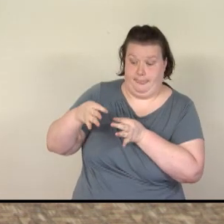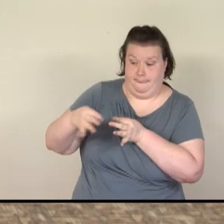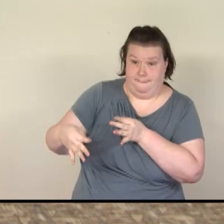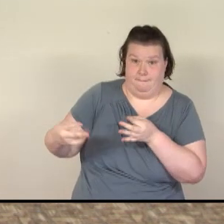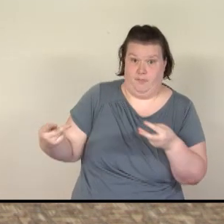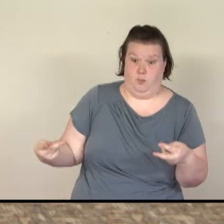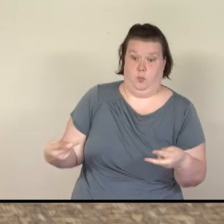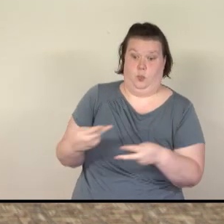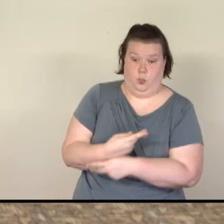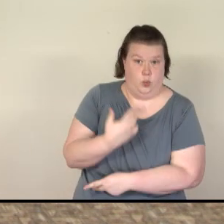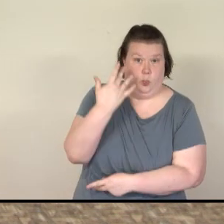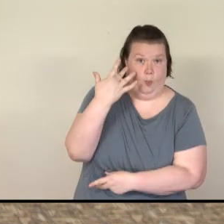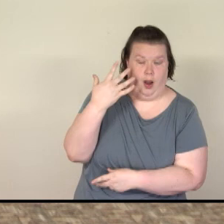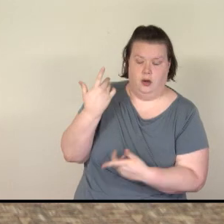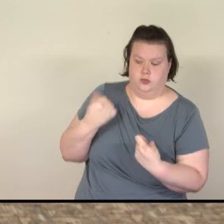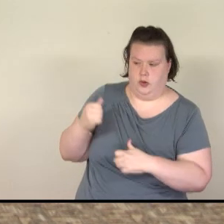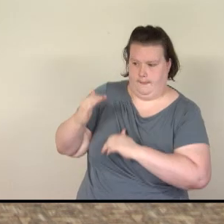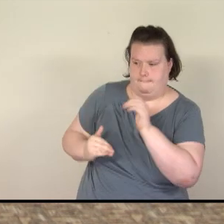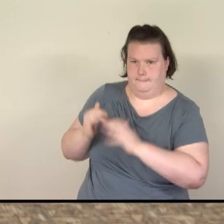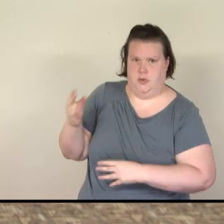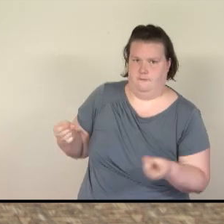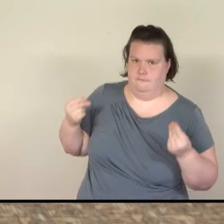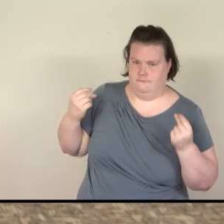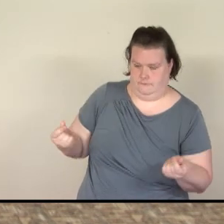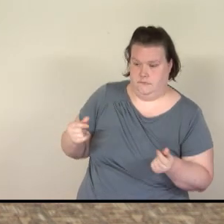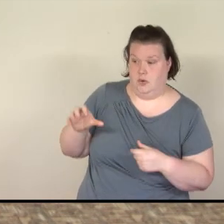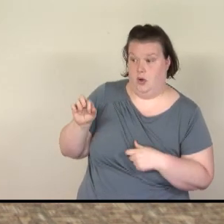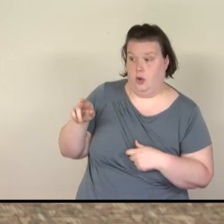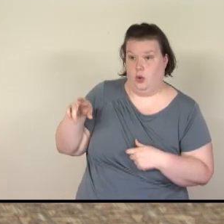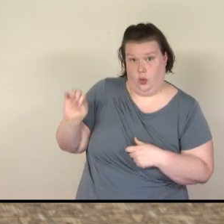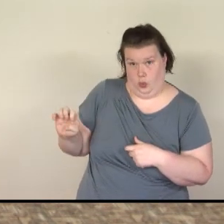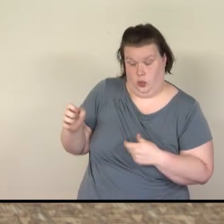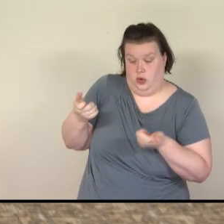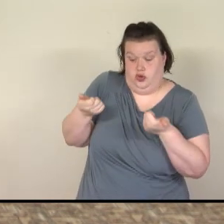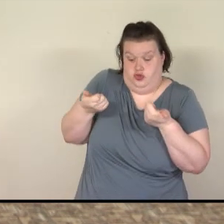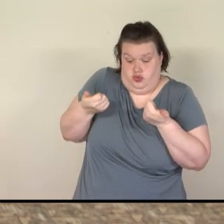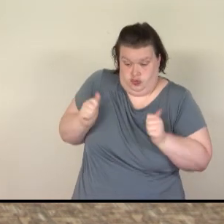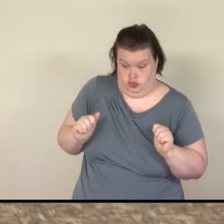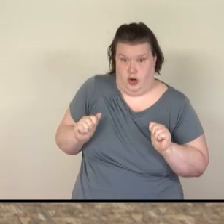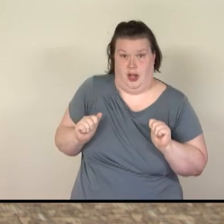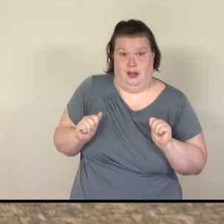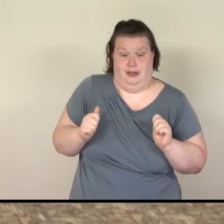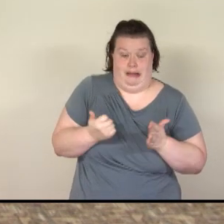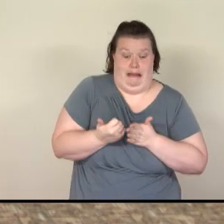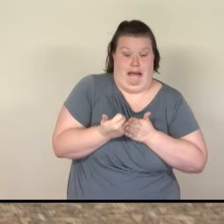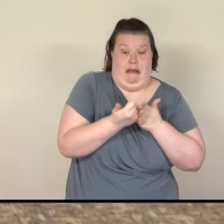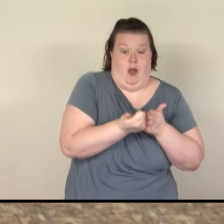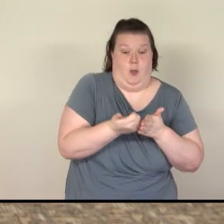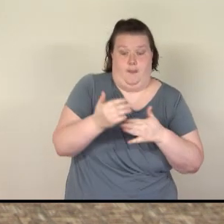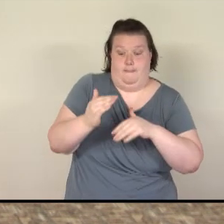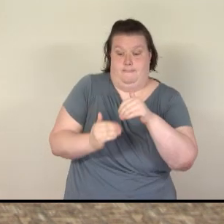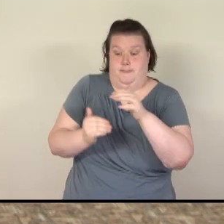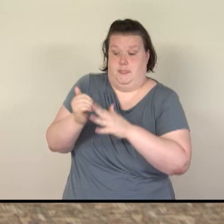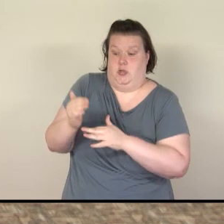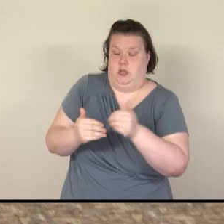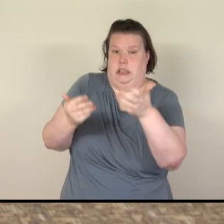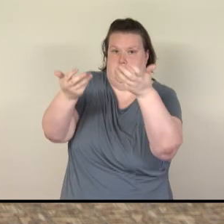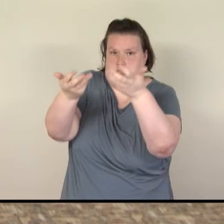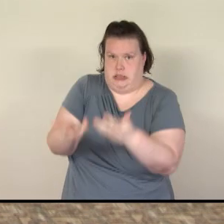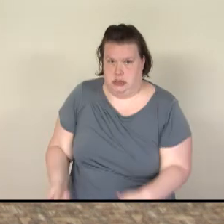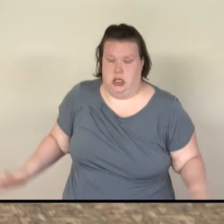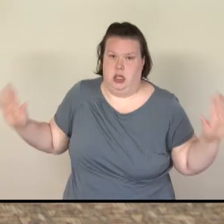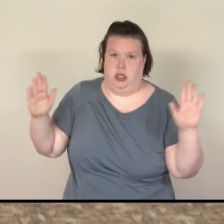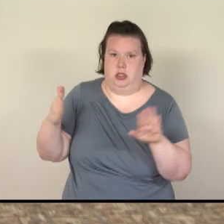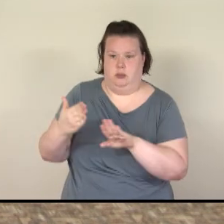because we are trying Yes. to do this so fast, and CORE working with us to still get this building done before the school year starts. I'm so glad